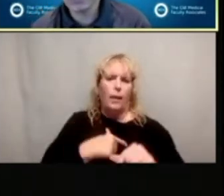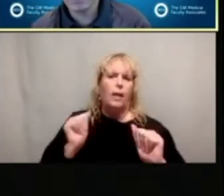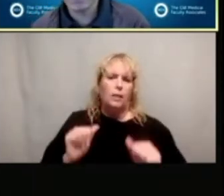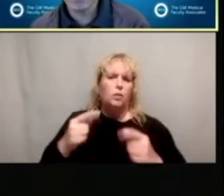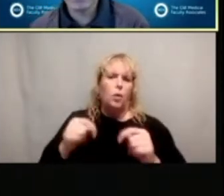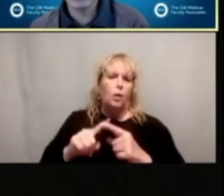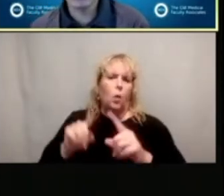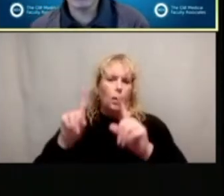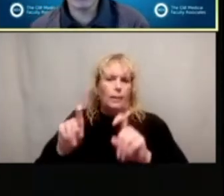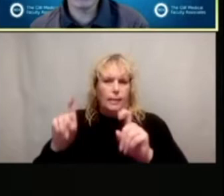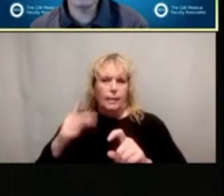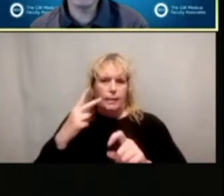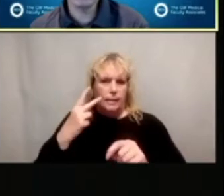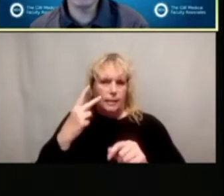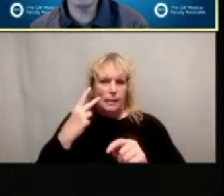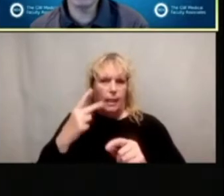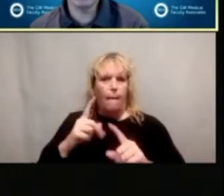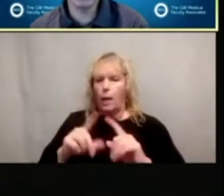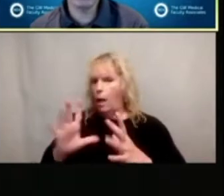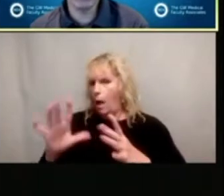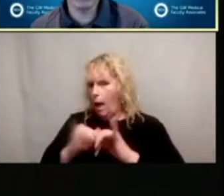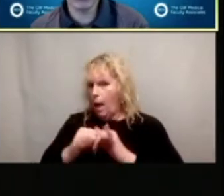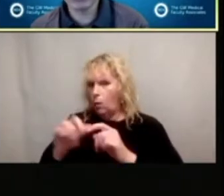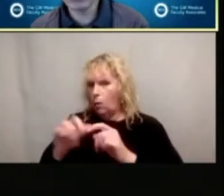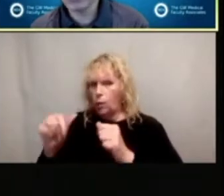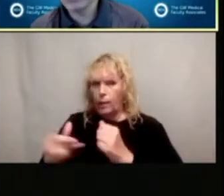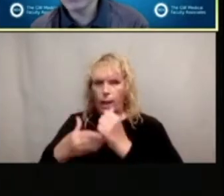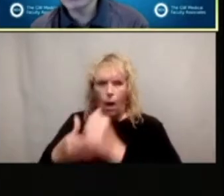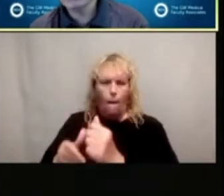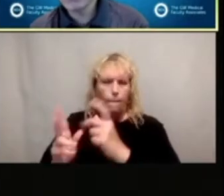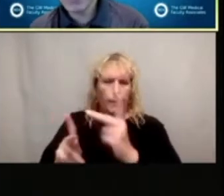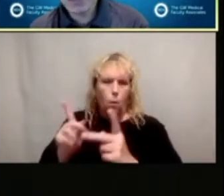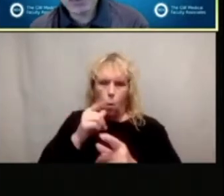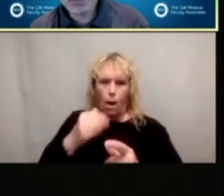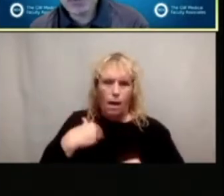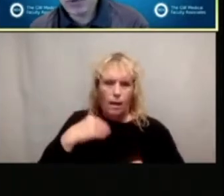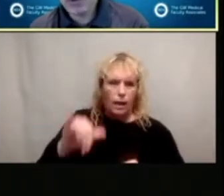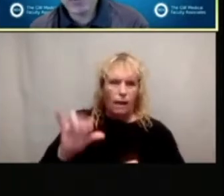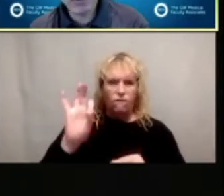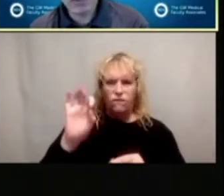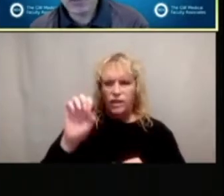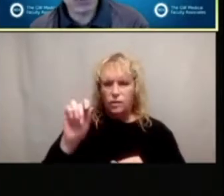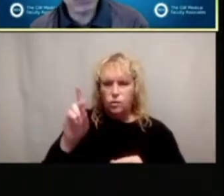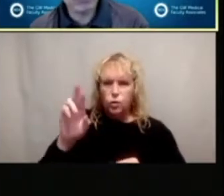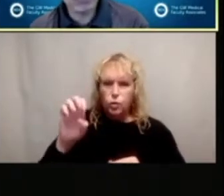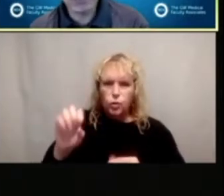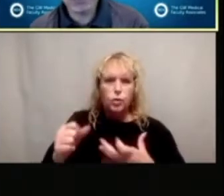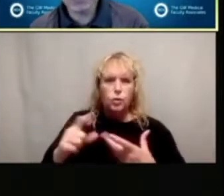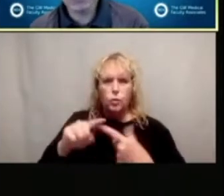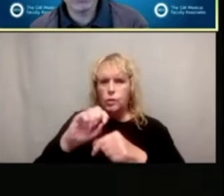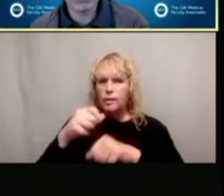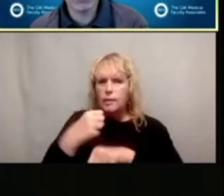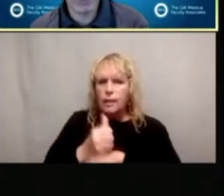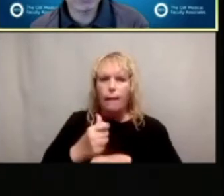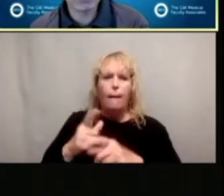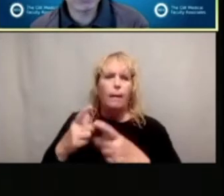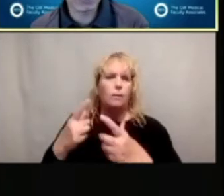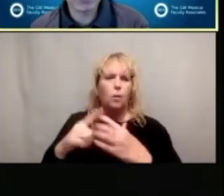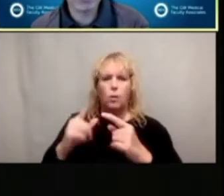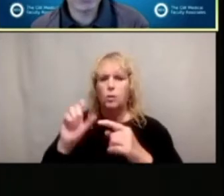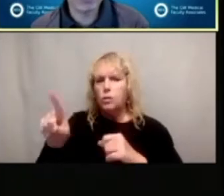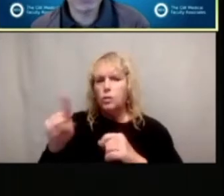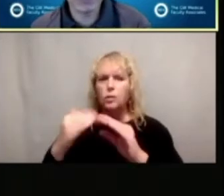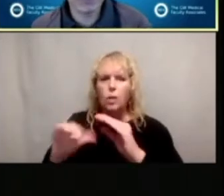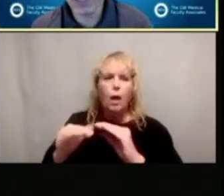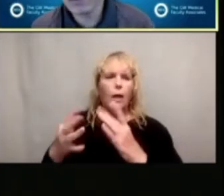next study. But looking at how do you help people with innate features? So setting up their phone, making calls, emails, and using text.